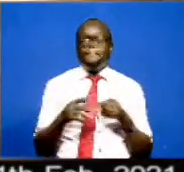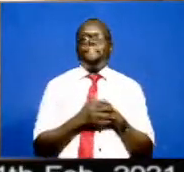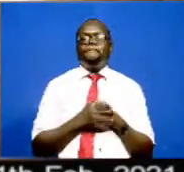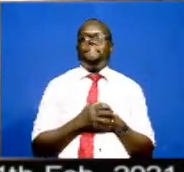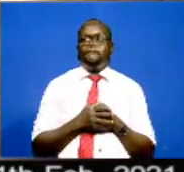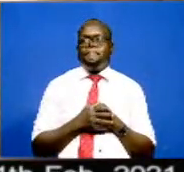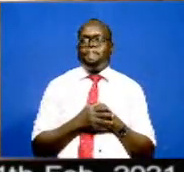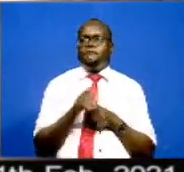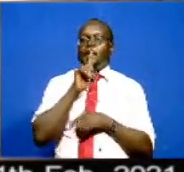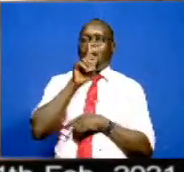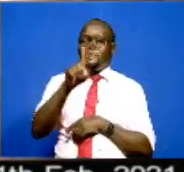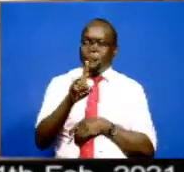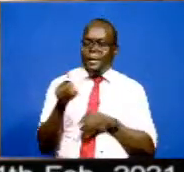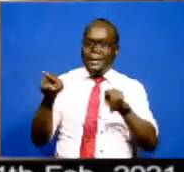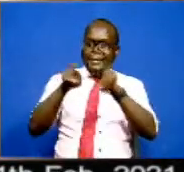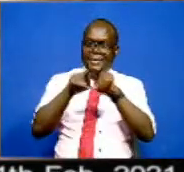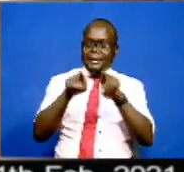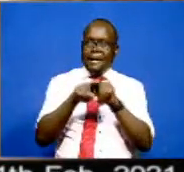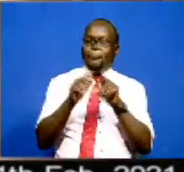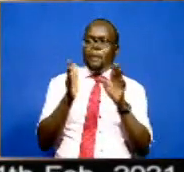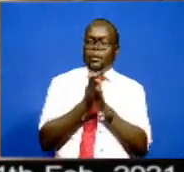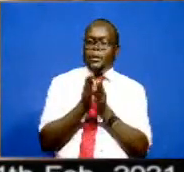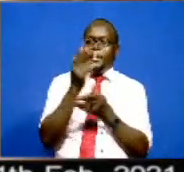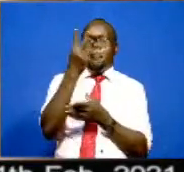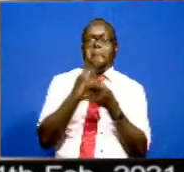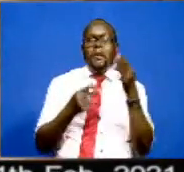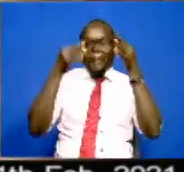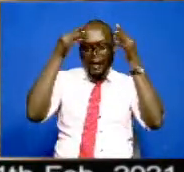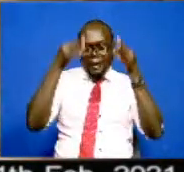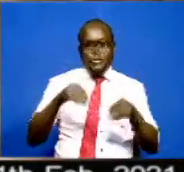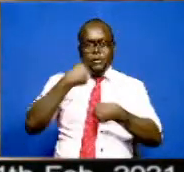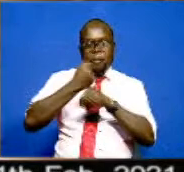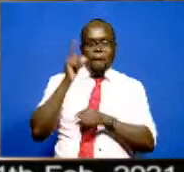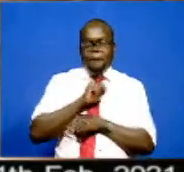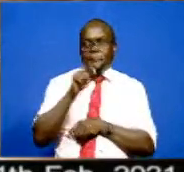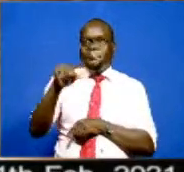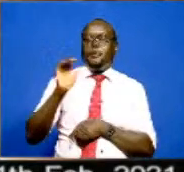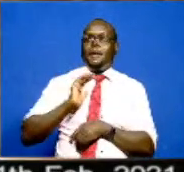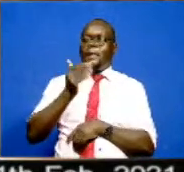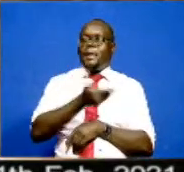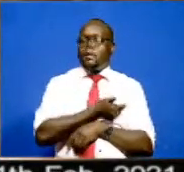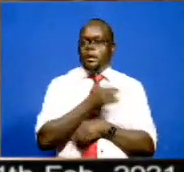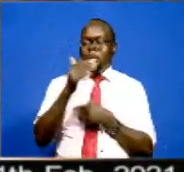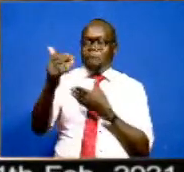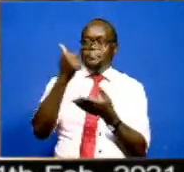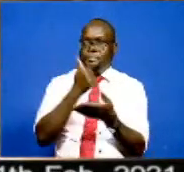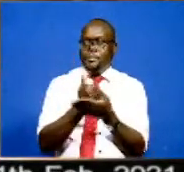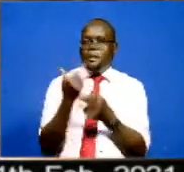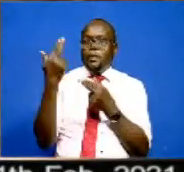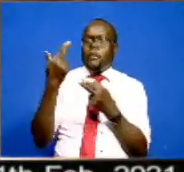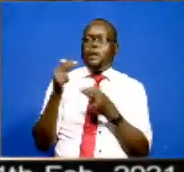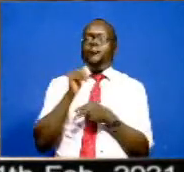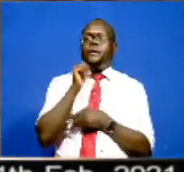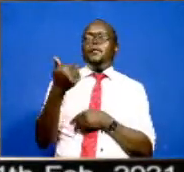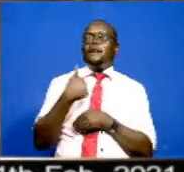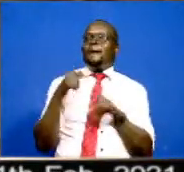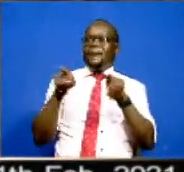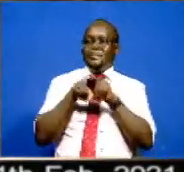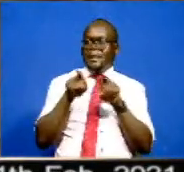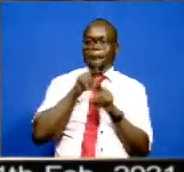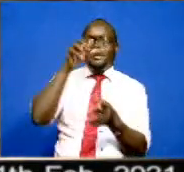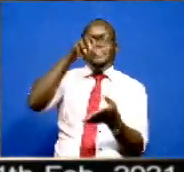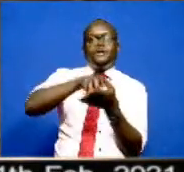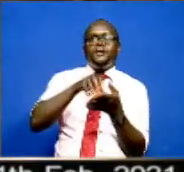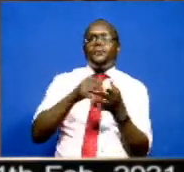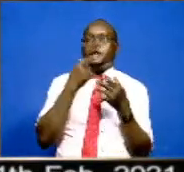And I'm sure it's the same with most of these members. So on this committee on appointments, I would hope we don't end up with the same situation of